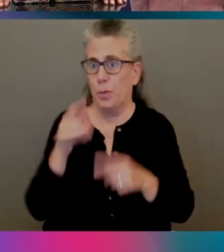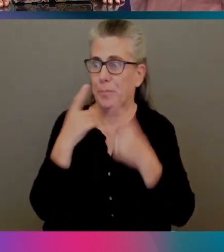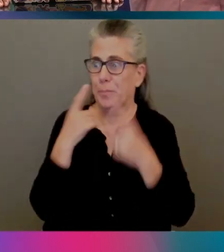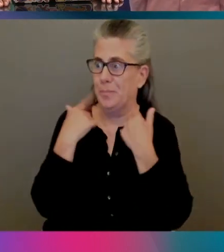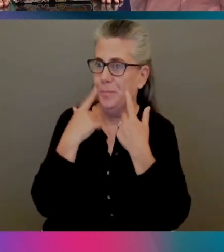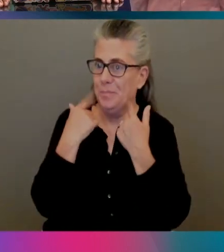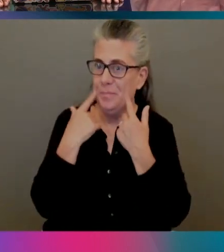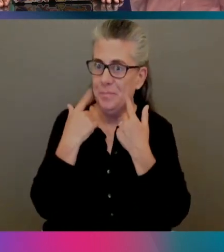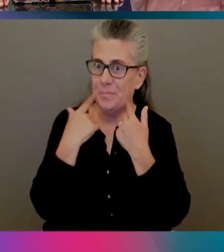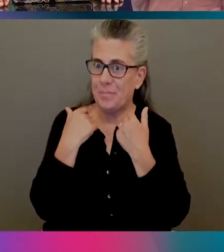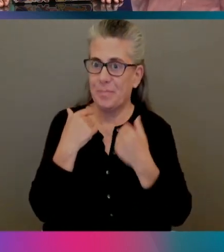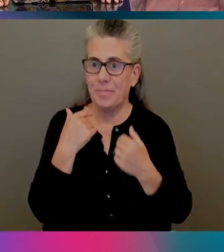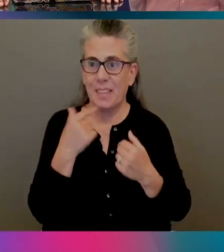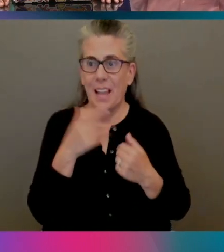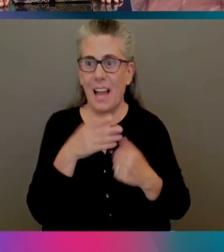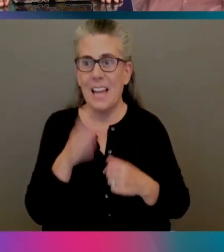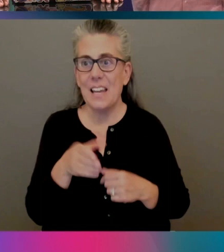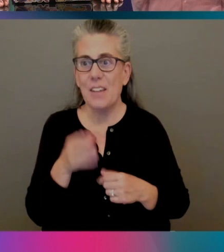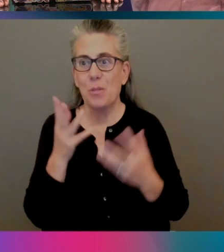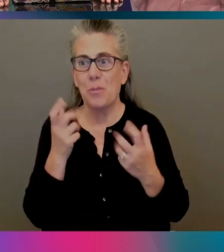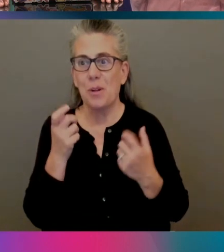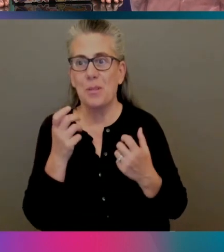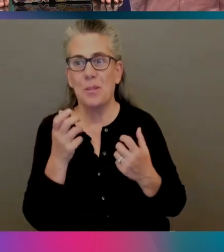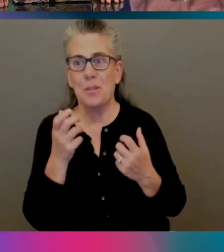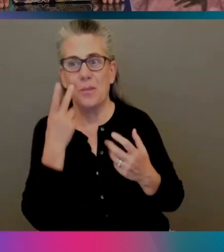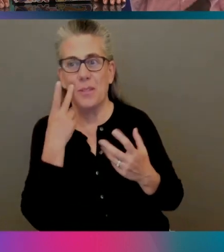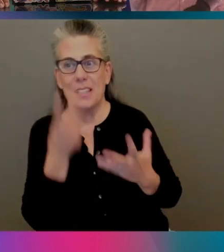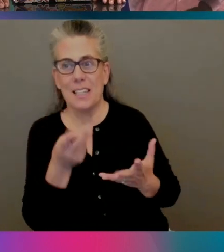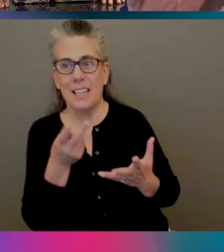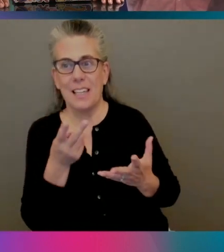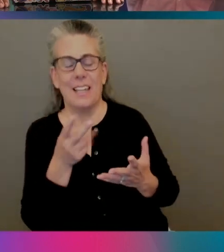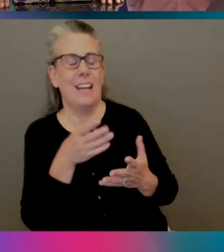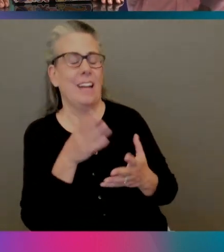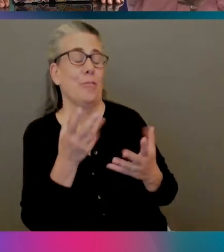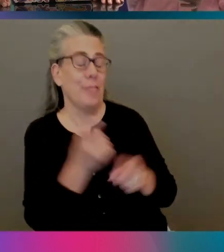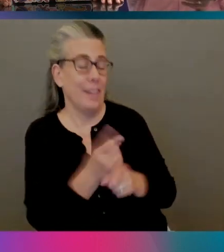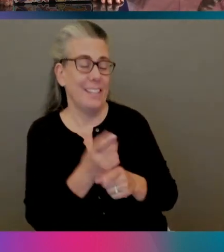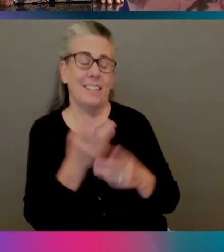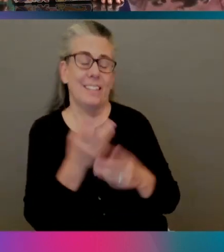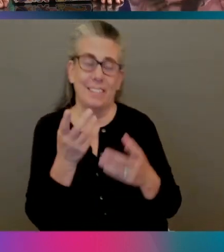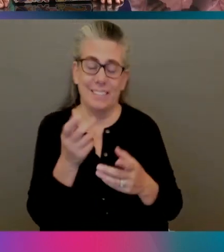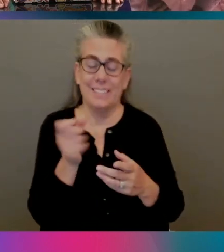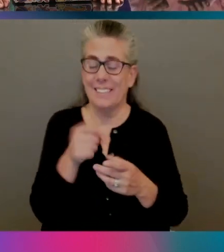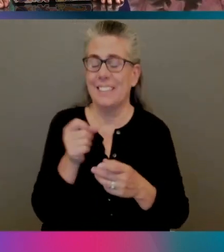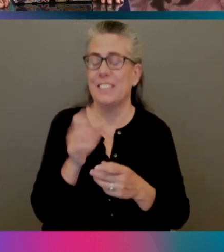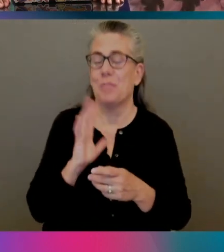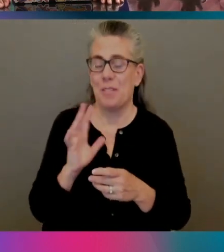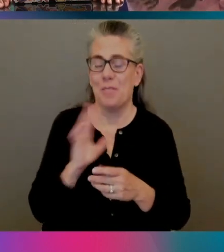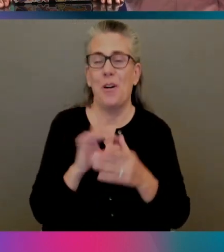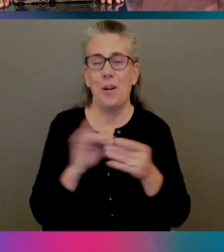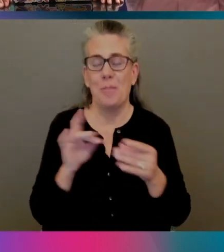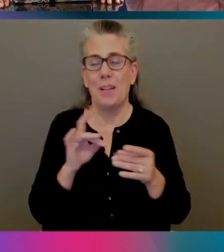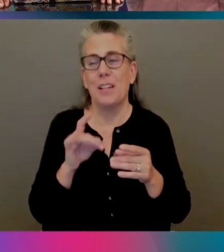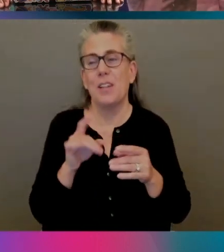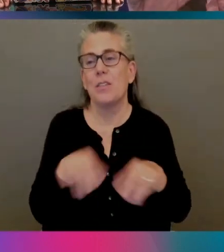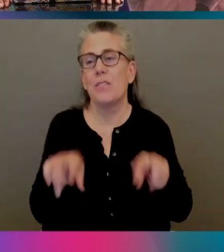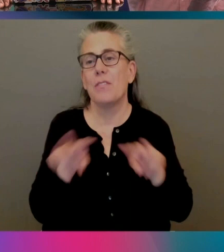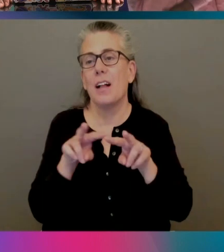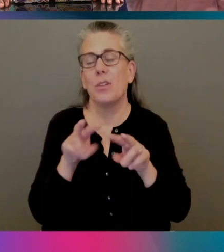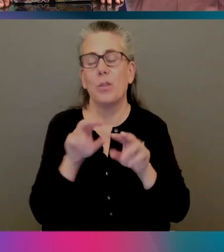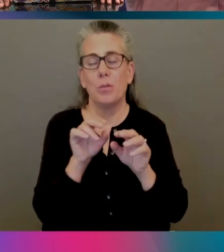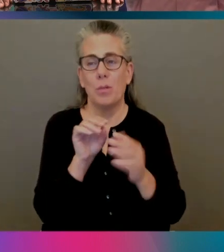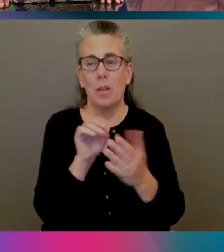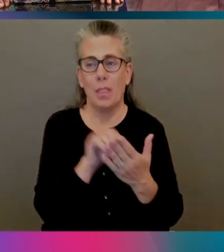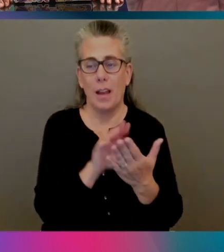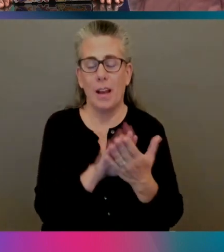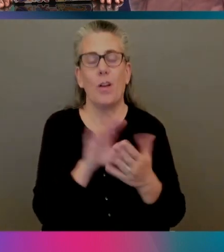I don't ever want to write another unit test in my life. So imagine you had a function before. All you do is test underscore the function name, and it will generate